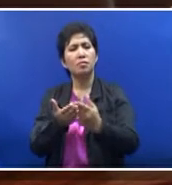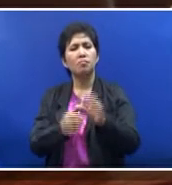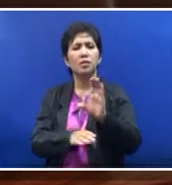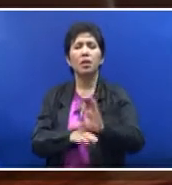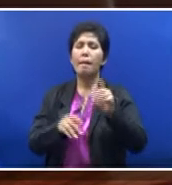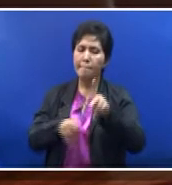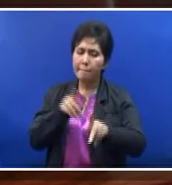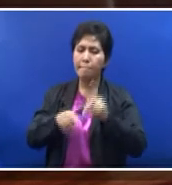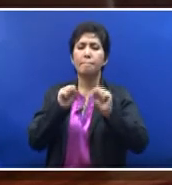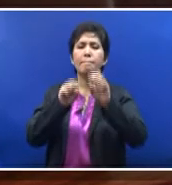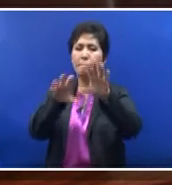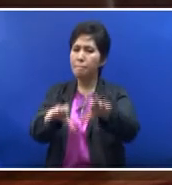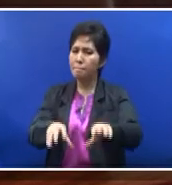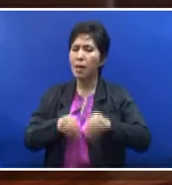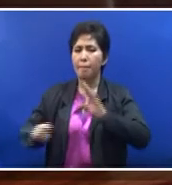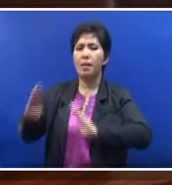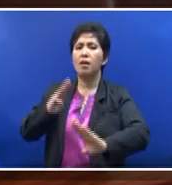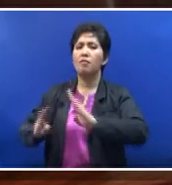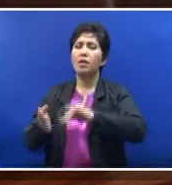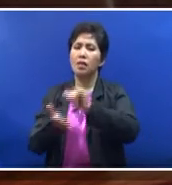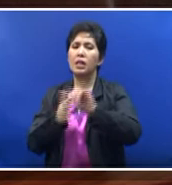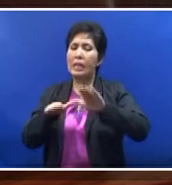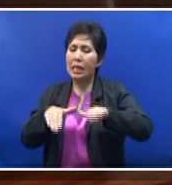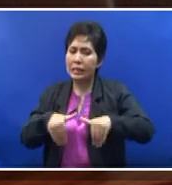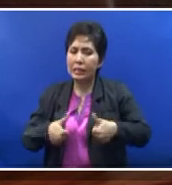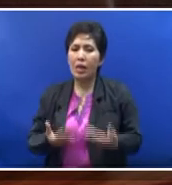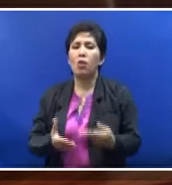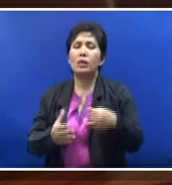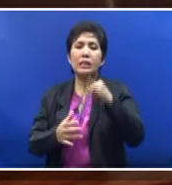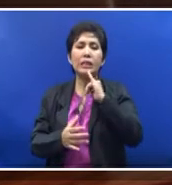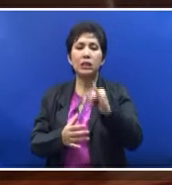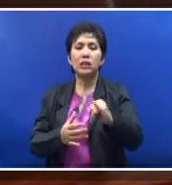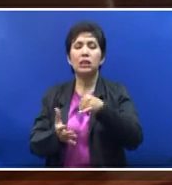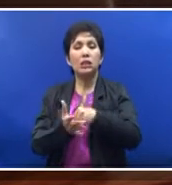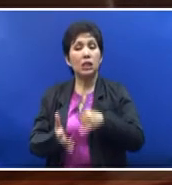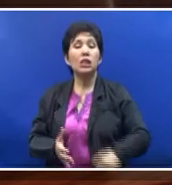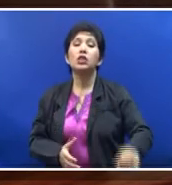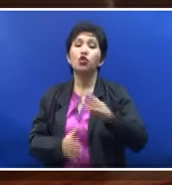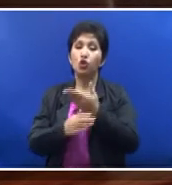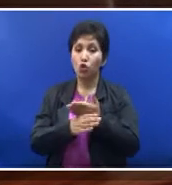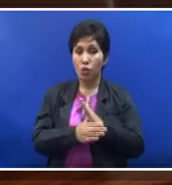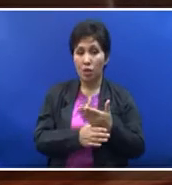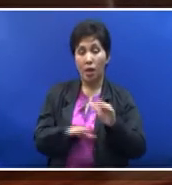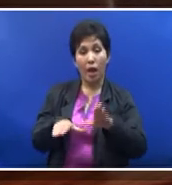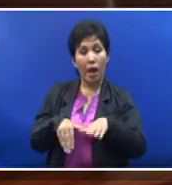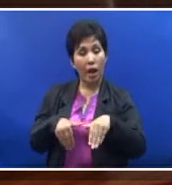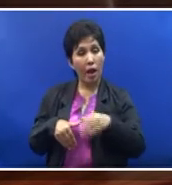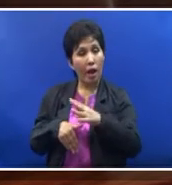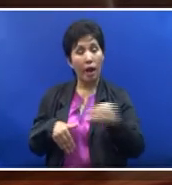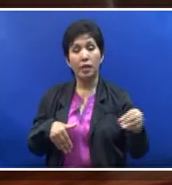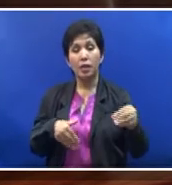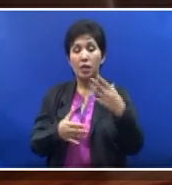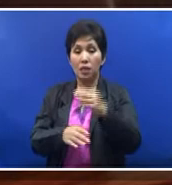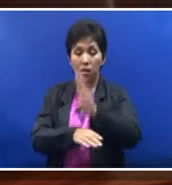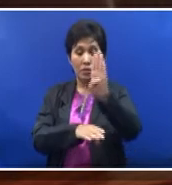can accept the other behavior. That is how it is shared. Okay, and culture is